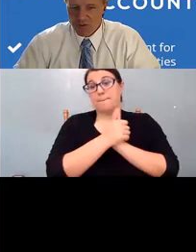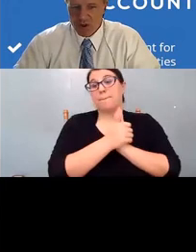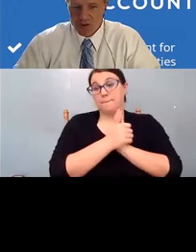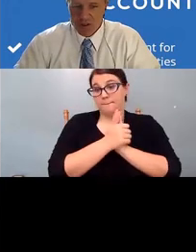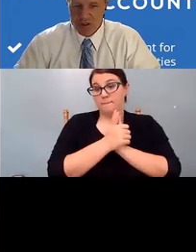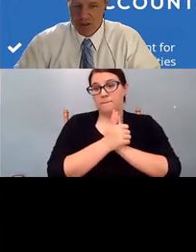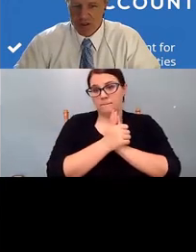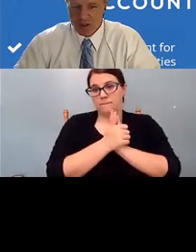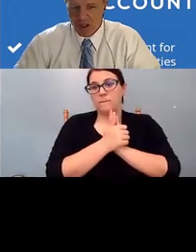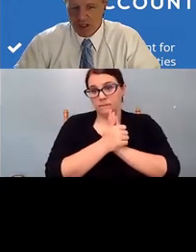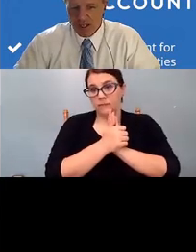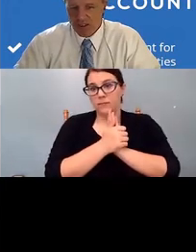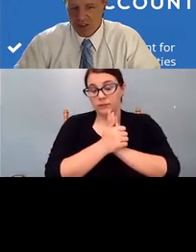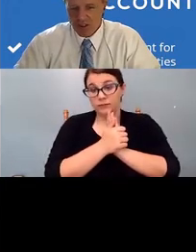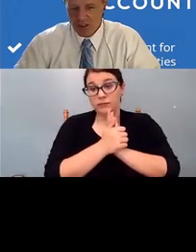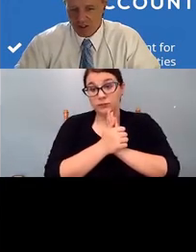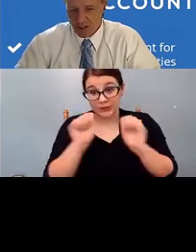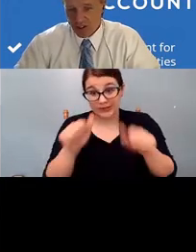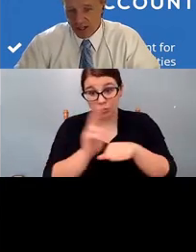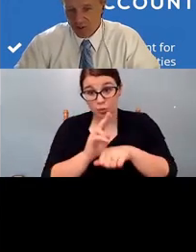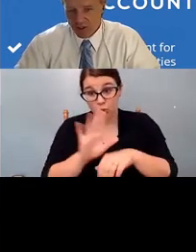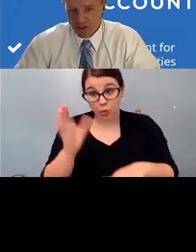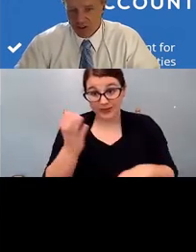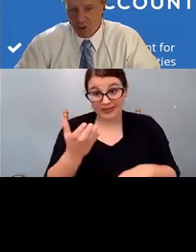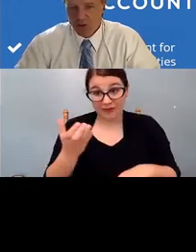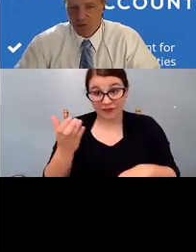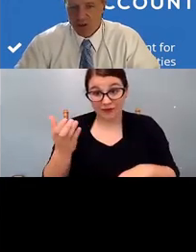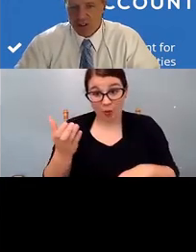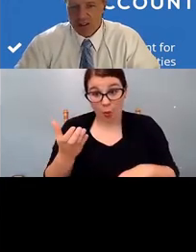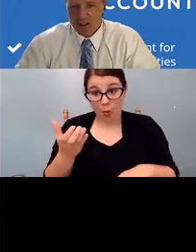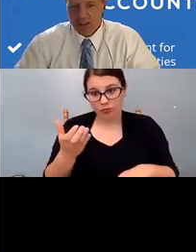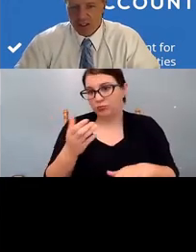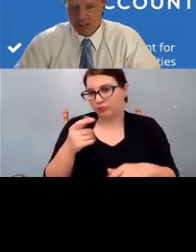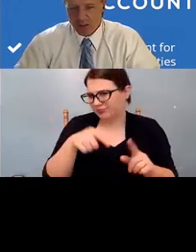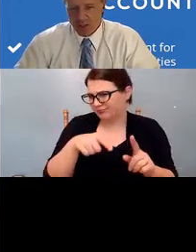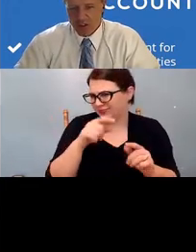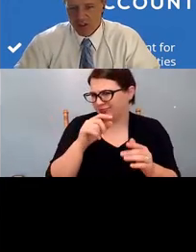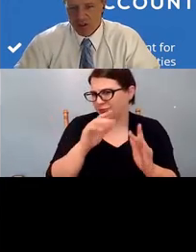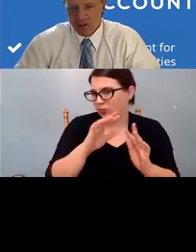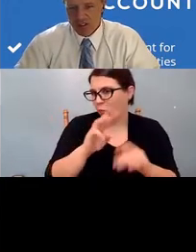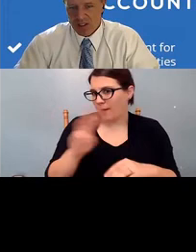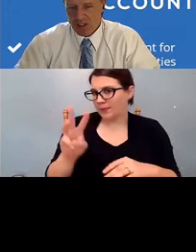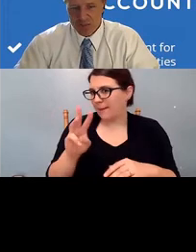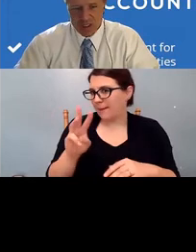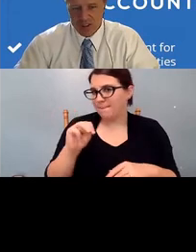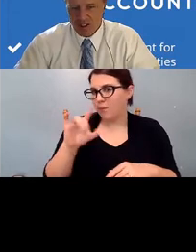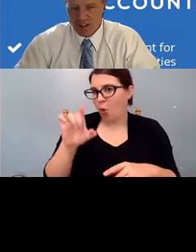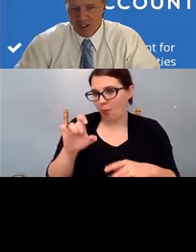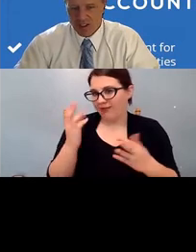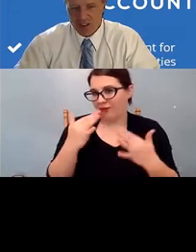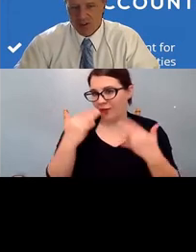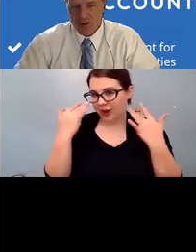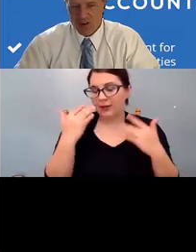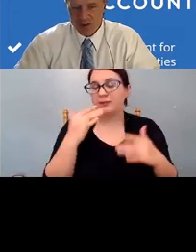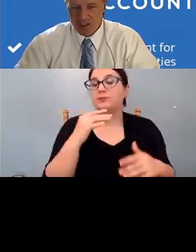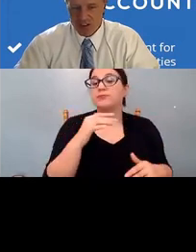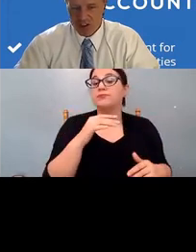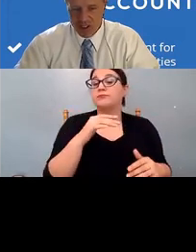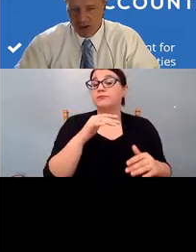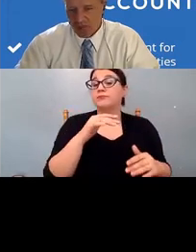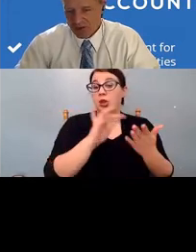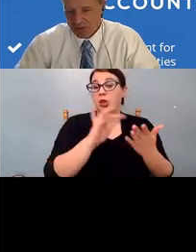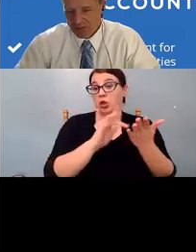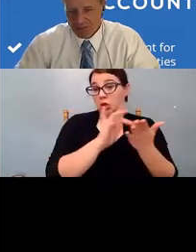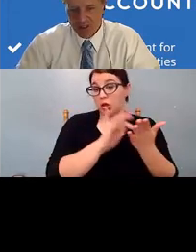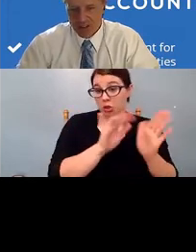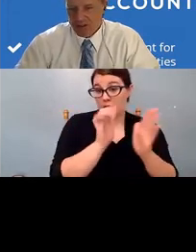a cell phone, logging into this site, which is mobile friendly, taking a picture of the receipt and then immediately attaching it to the transaction that